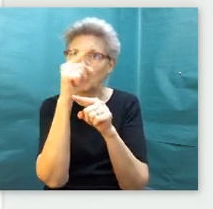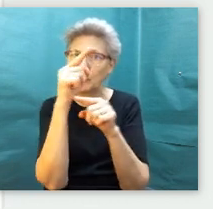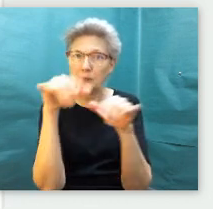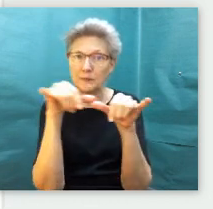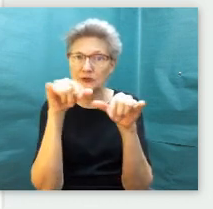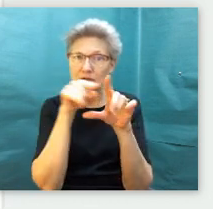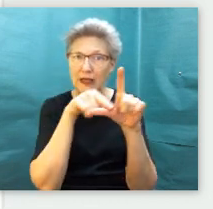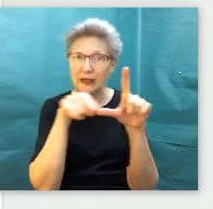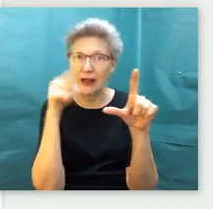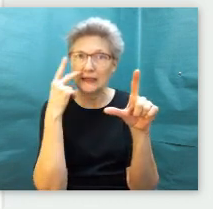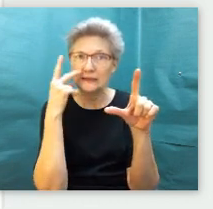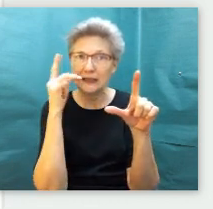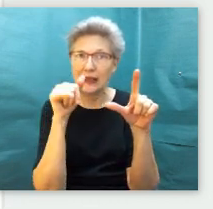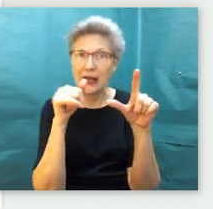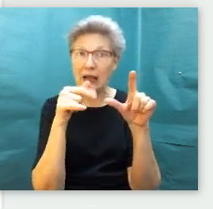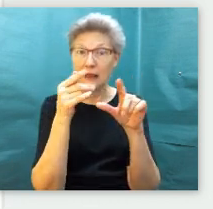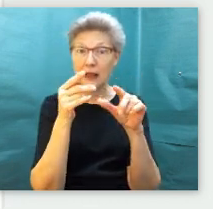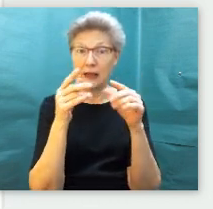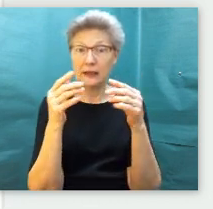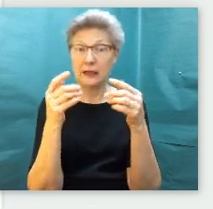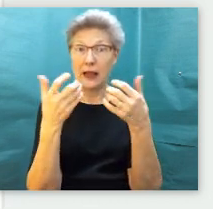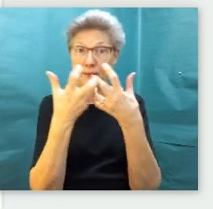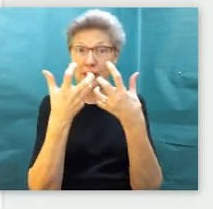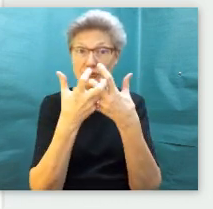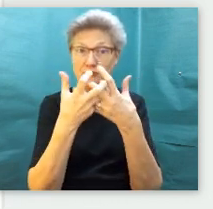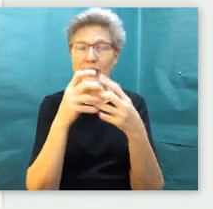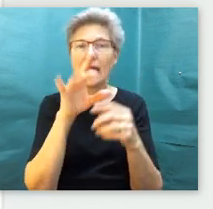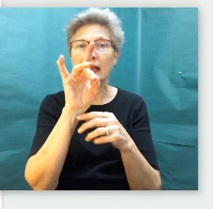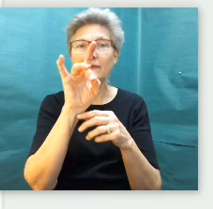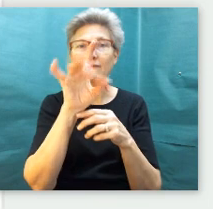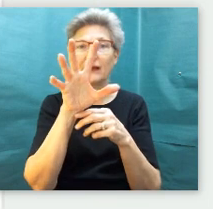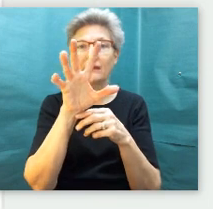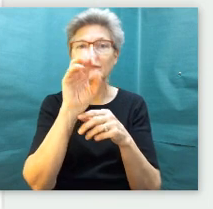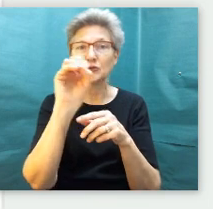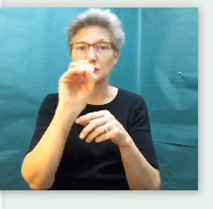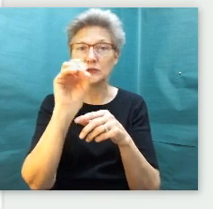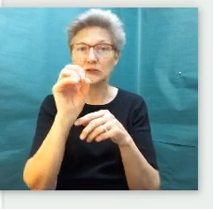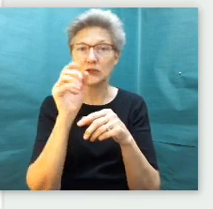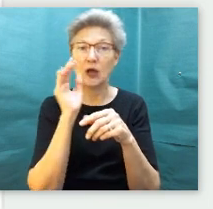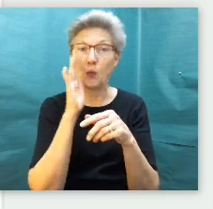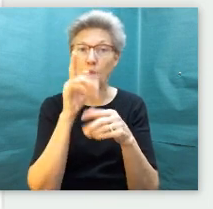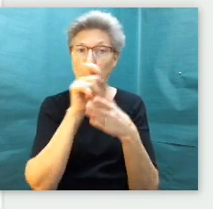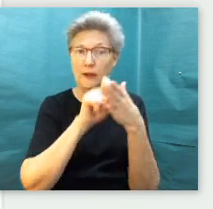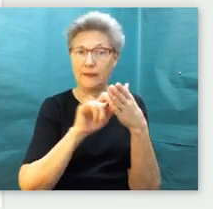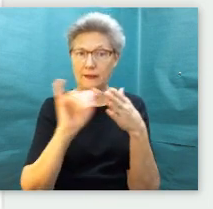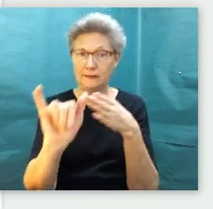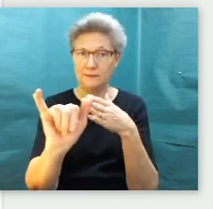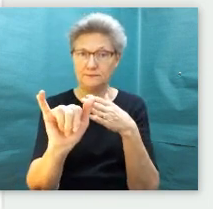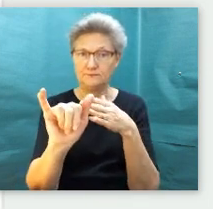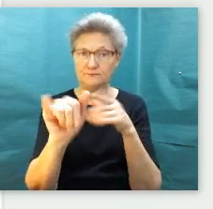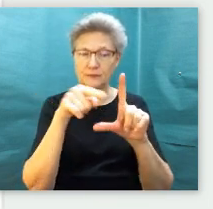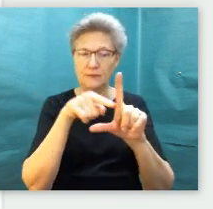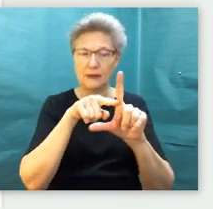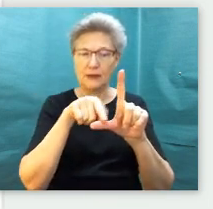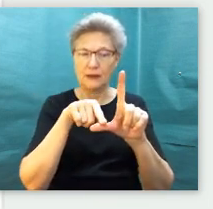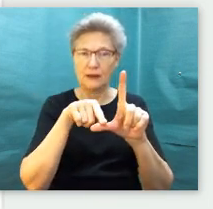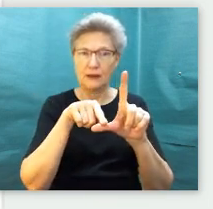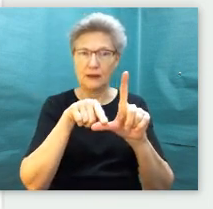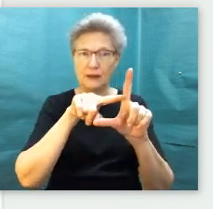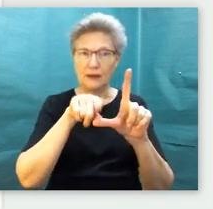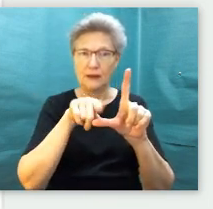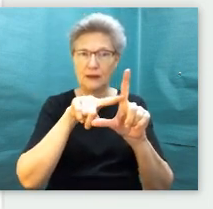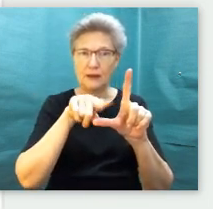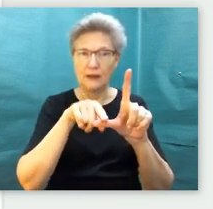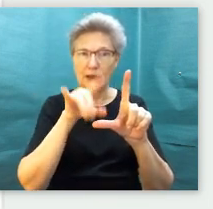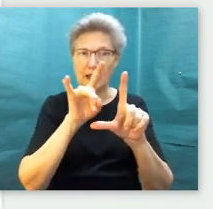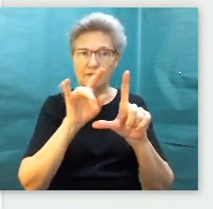All right, I see that I line up with 85 degrees. So I'm going to write that. Okay, so